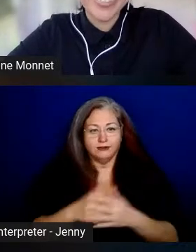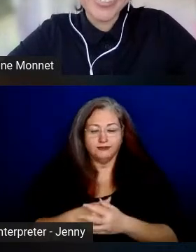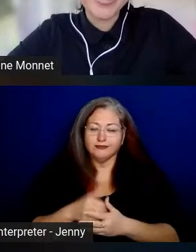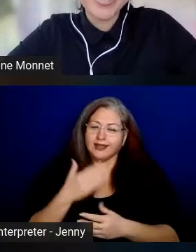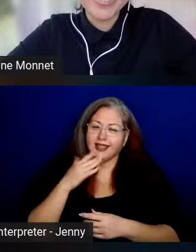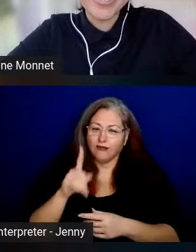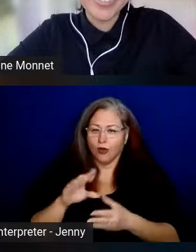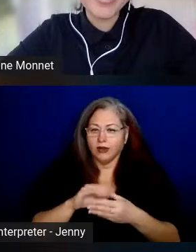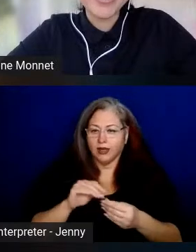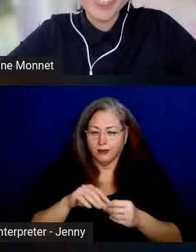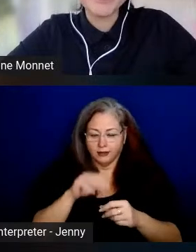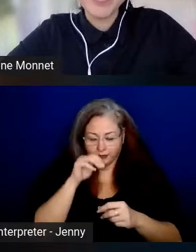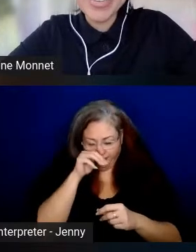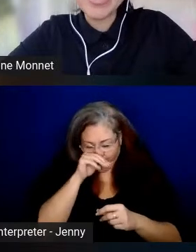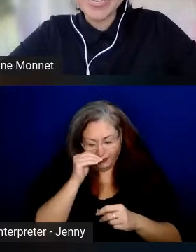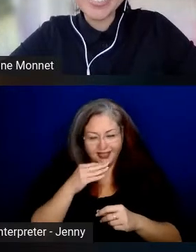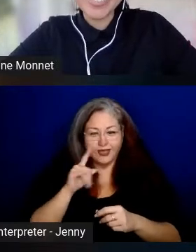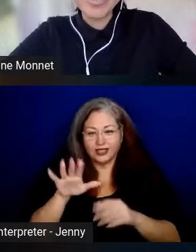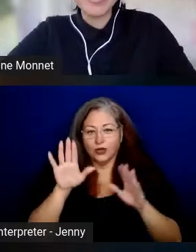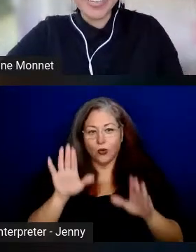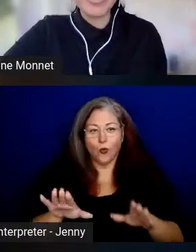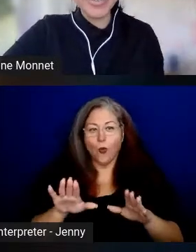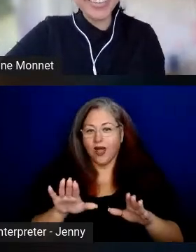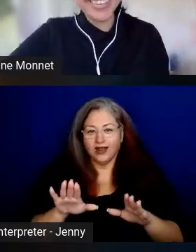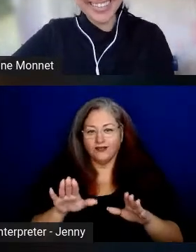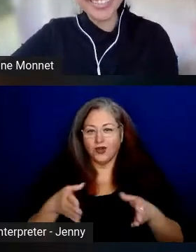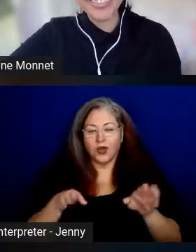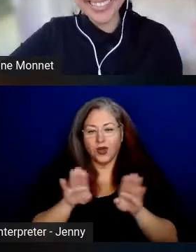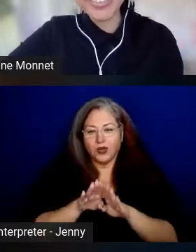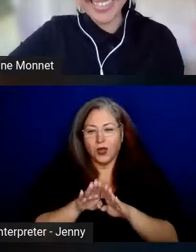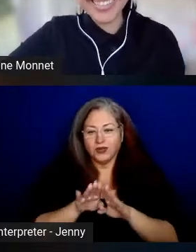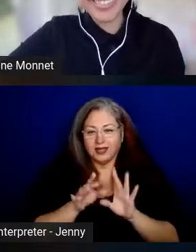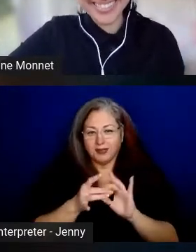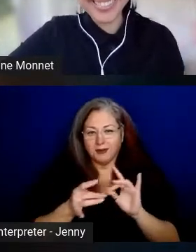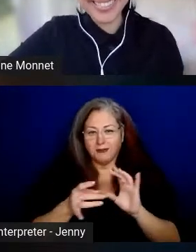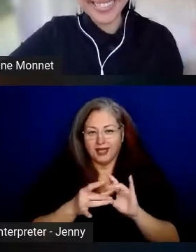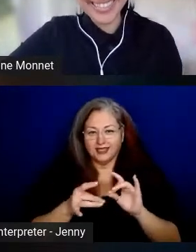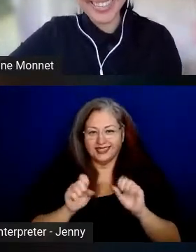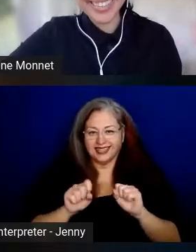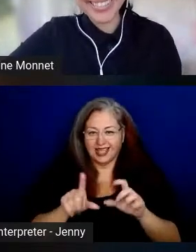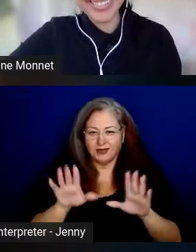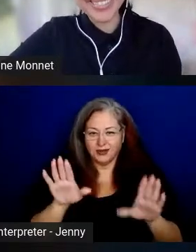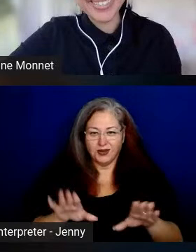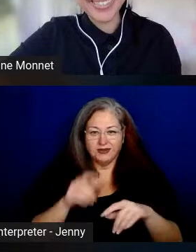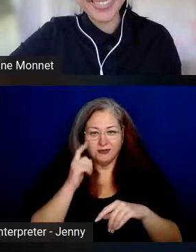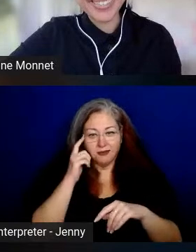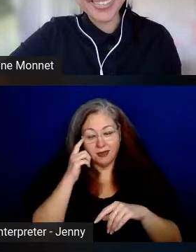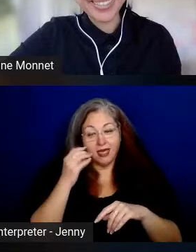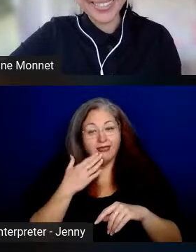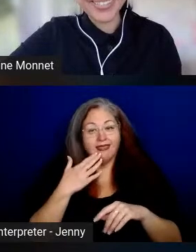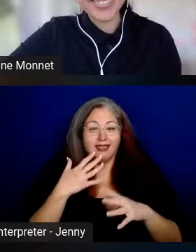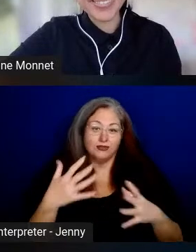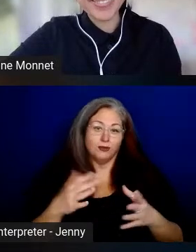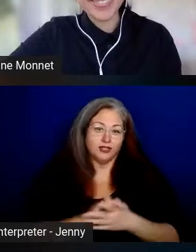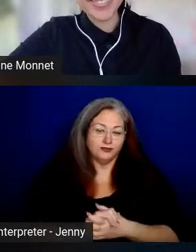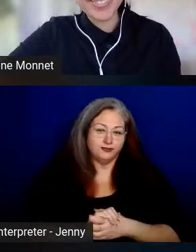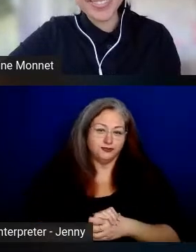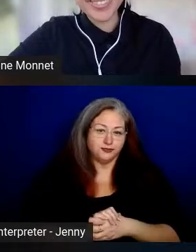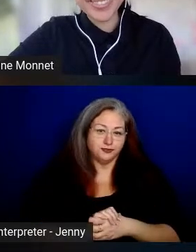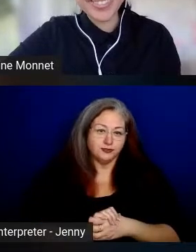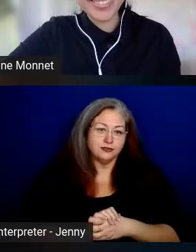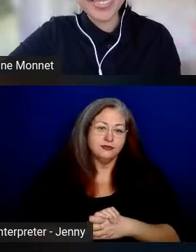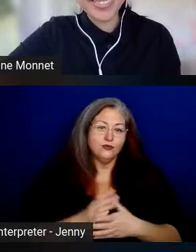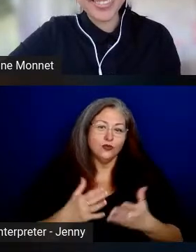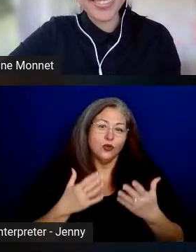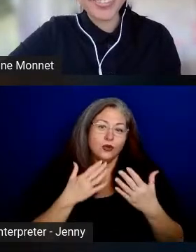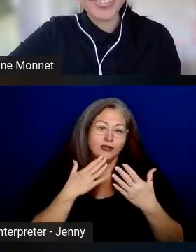I think thank that's you. A wonderful closing. Yeah, that was wonderful. Thank you so much for that. So thank you. Thank